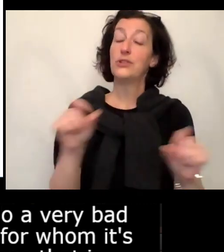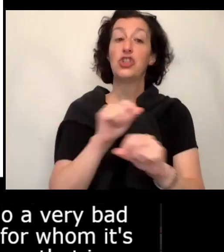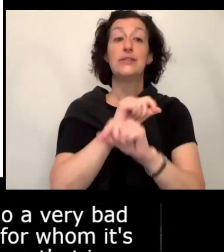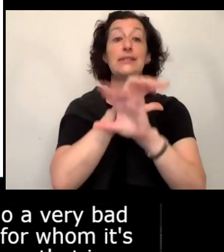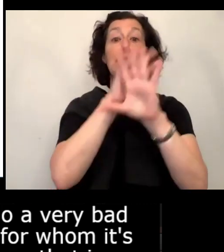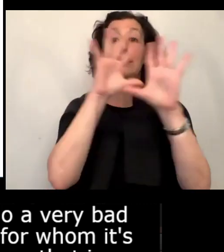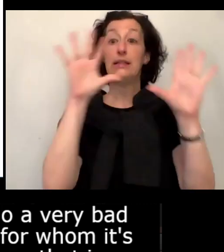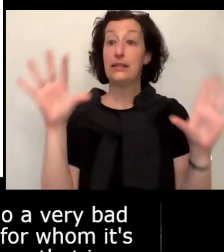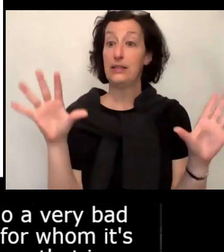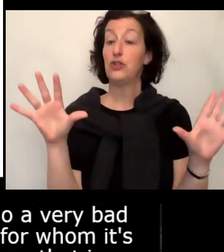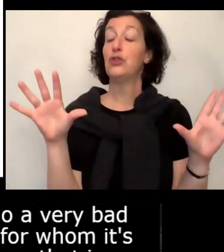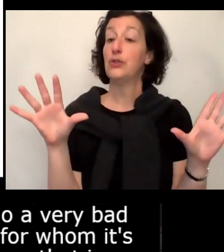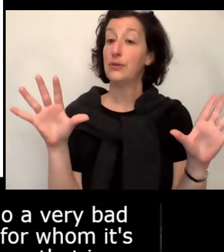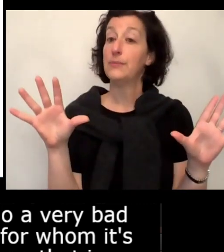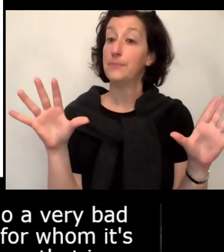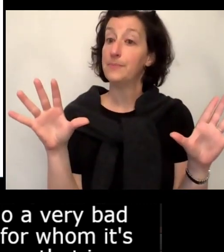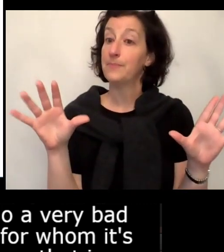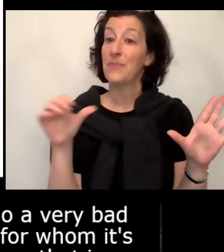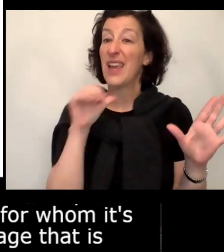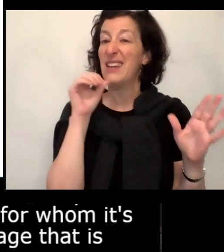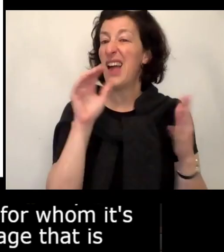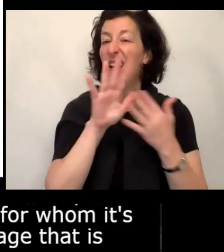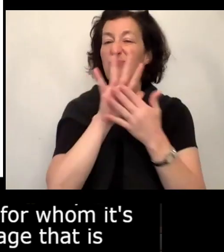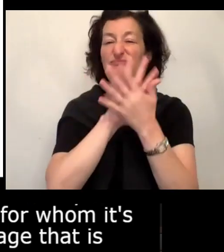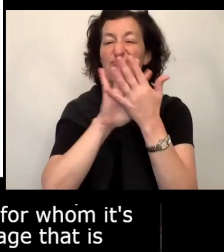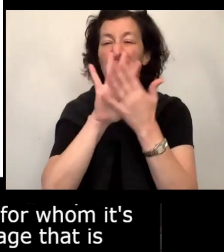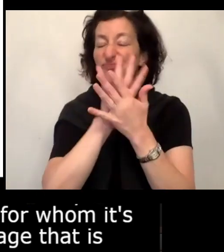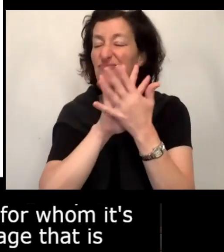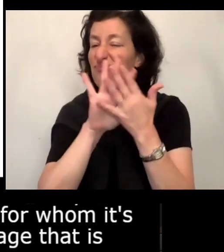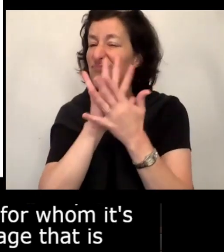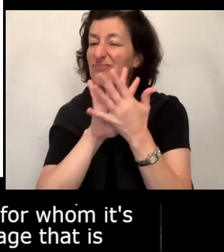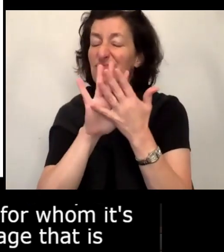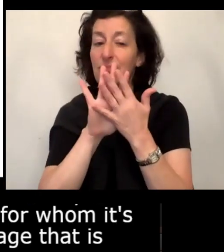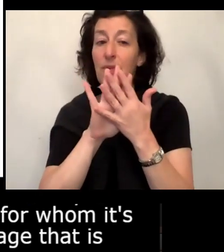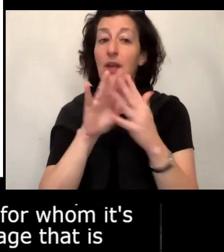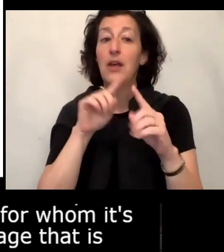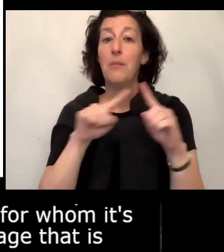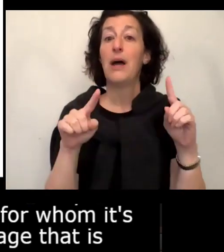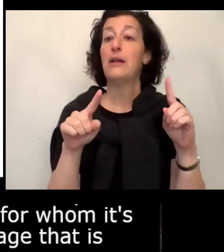and that is not ambiguous and that can be understood by most,